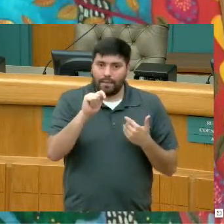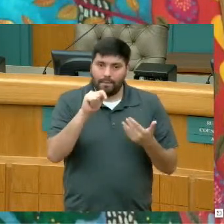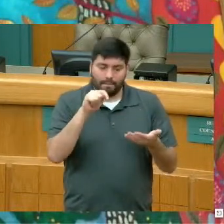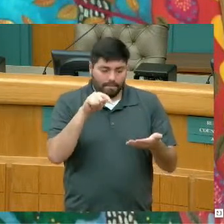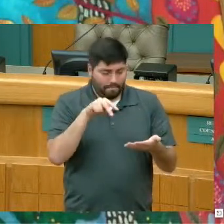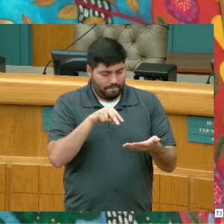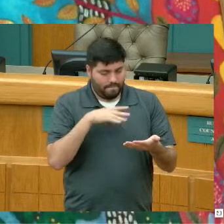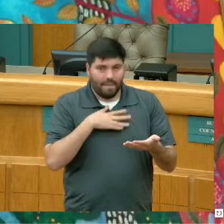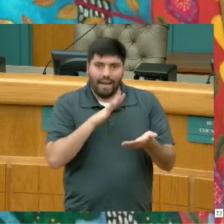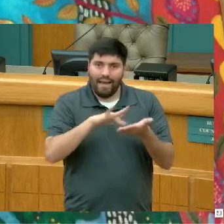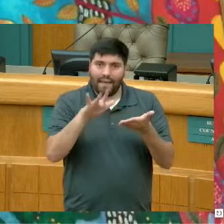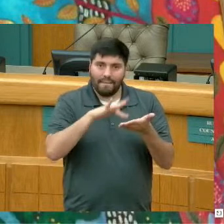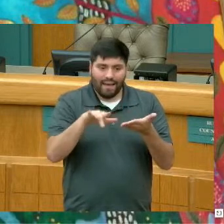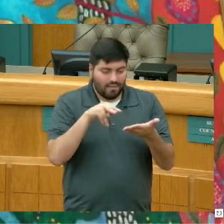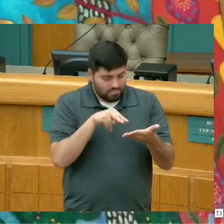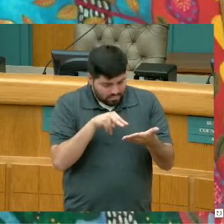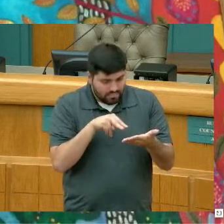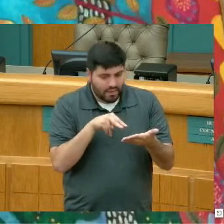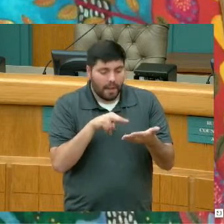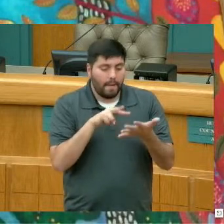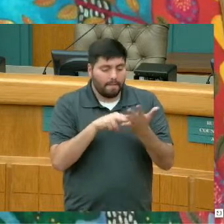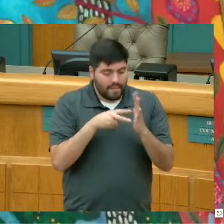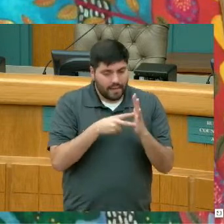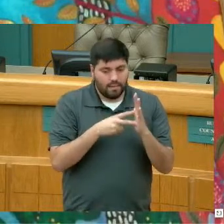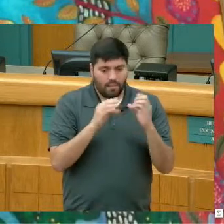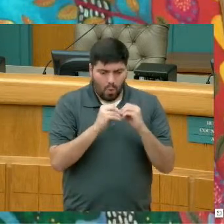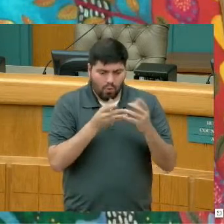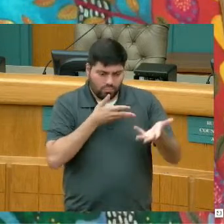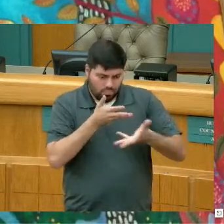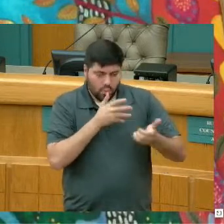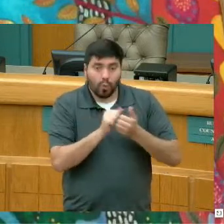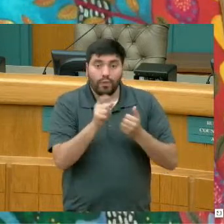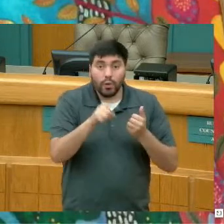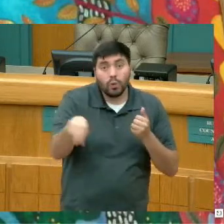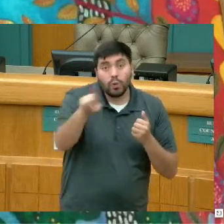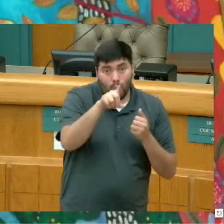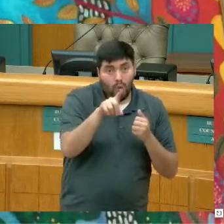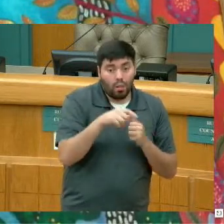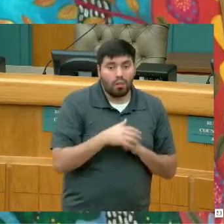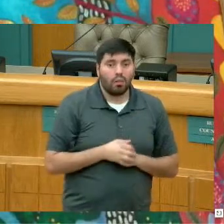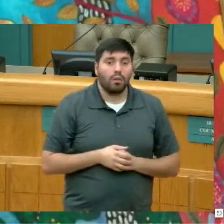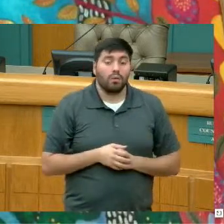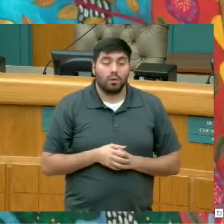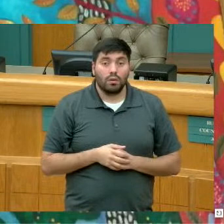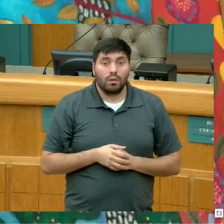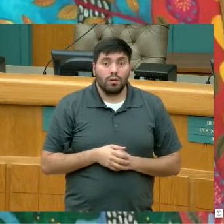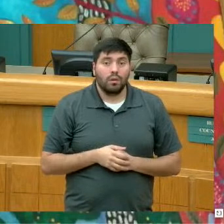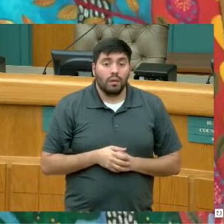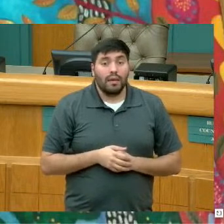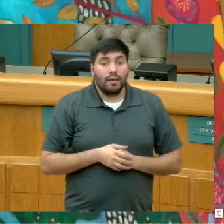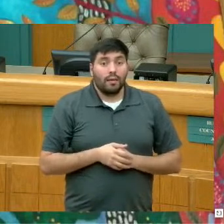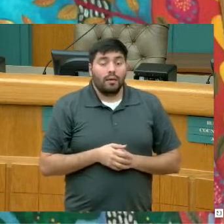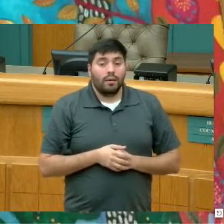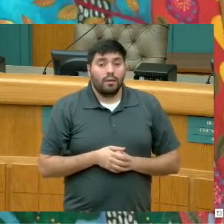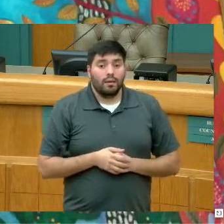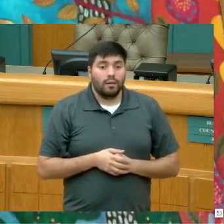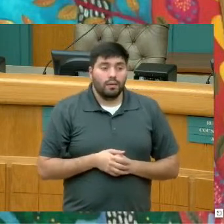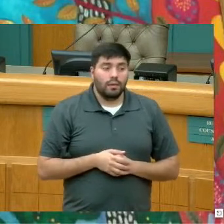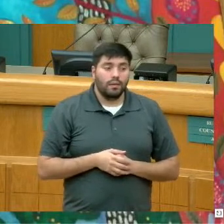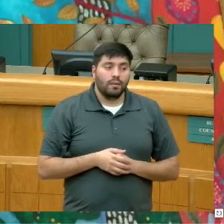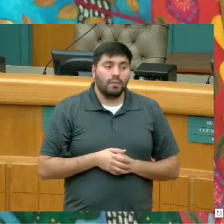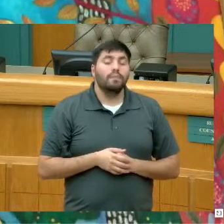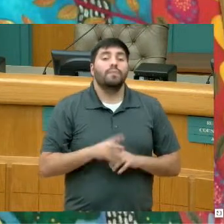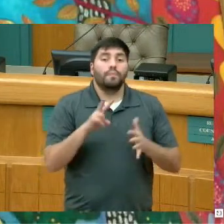iPad. And so that means I have more direct FaceTime with you, the citizens that are demanding, in